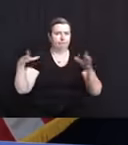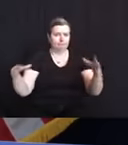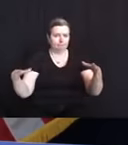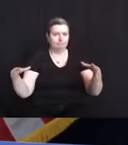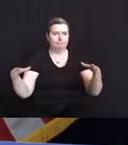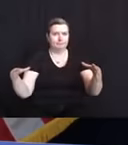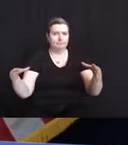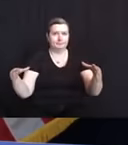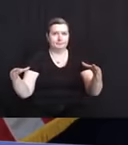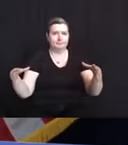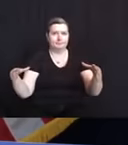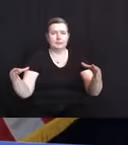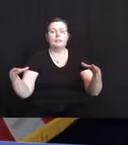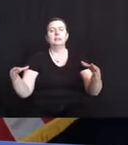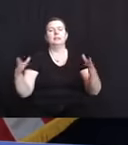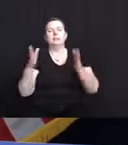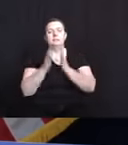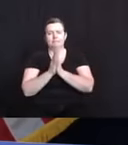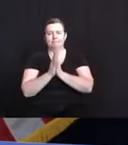And because the